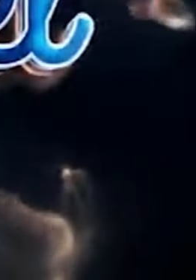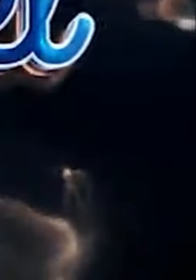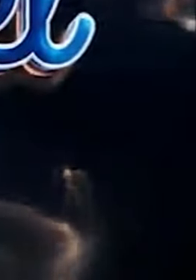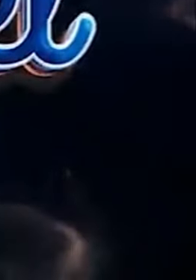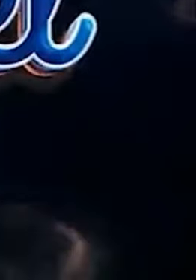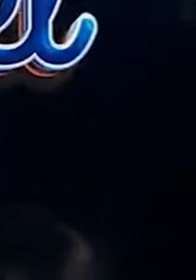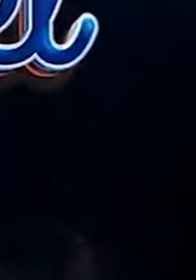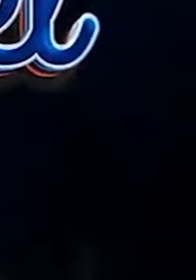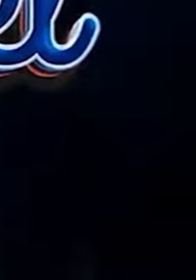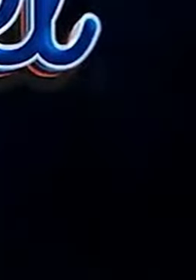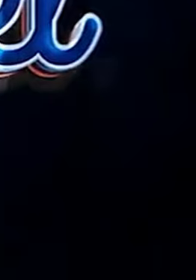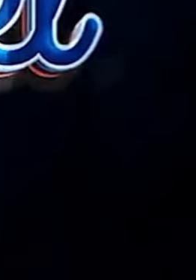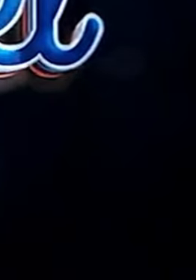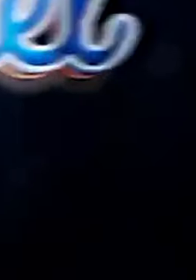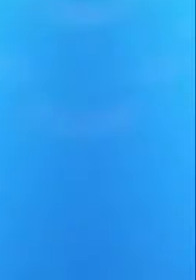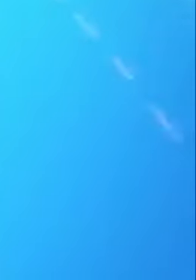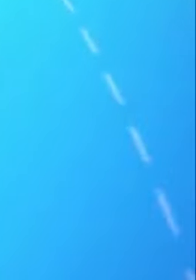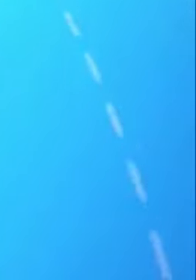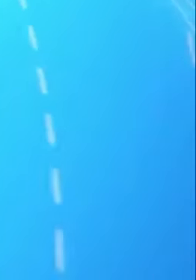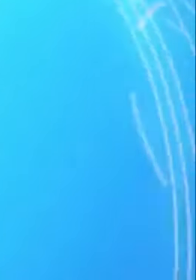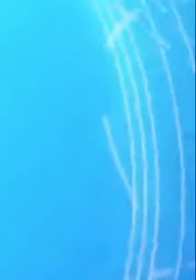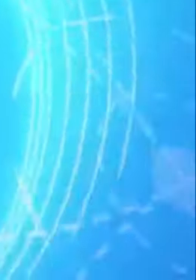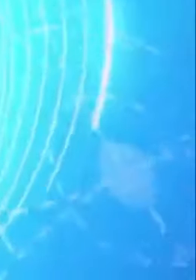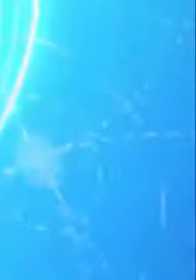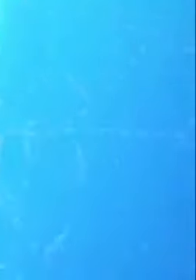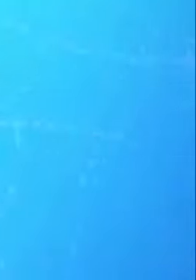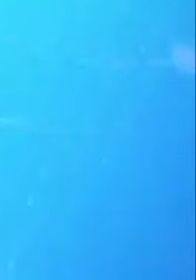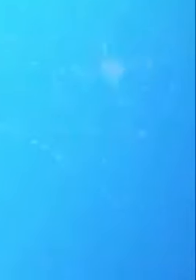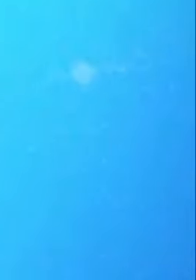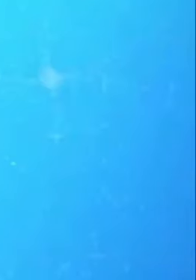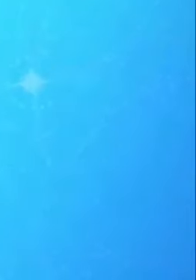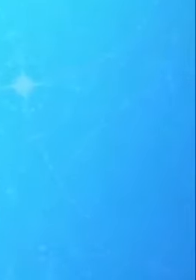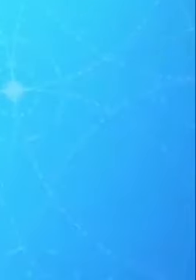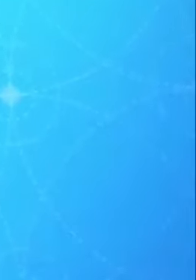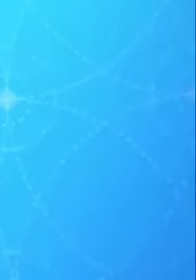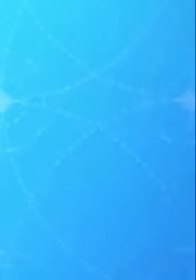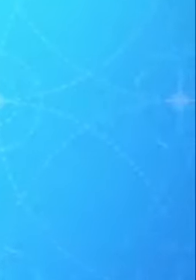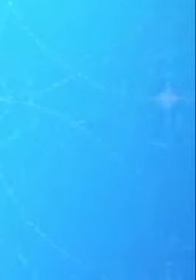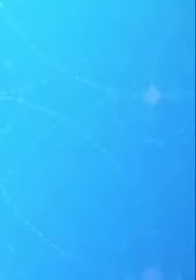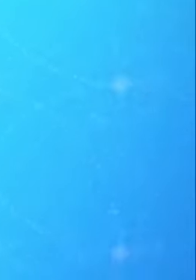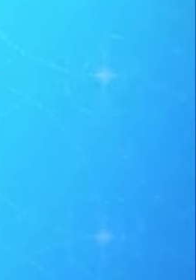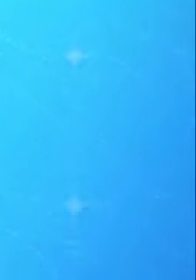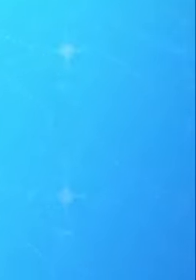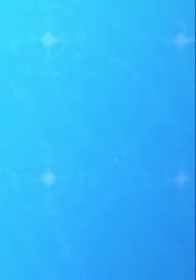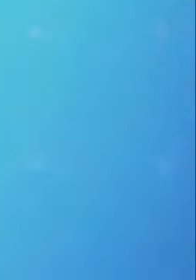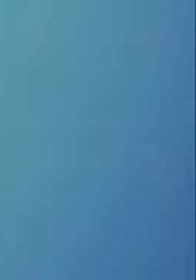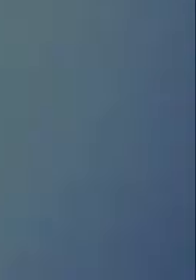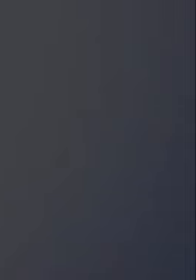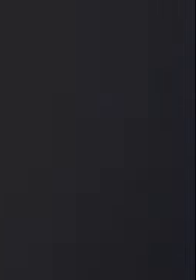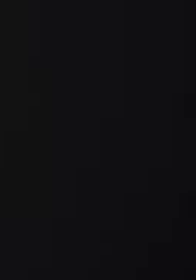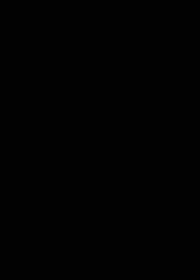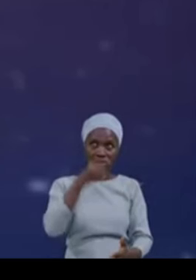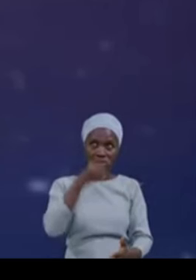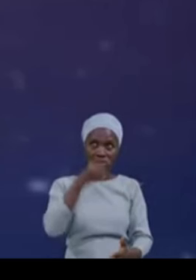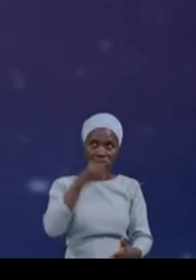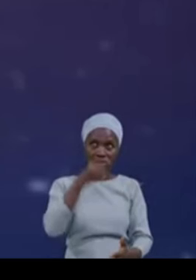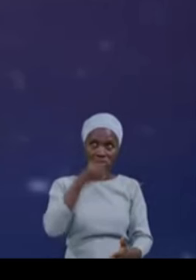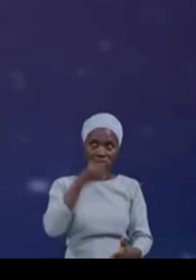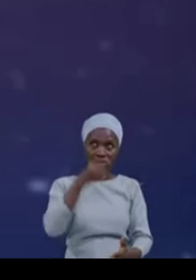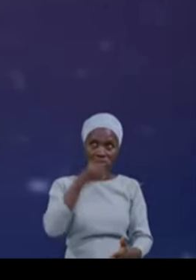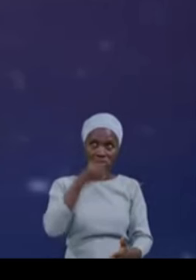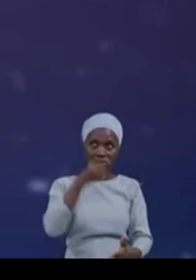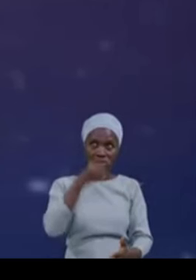brings righteousness into your life. But now, after that salvation, that he might